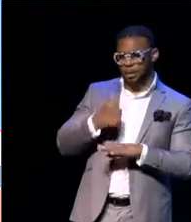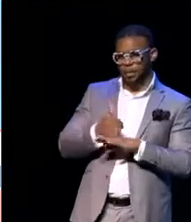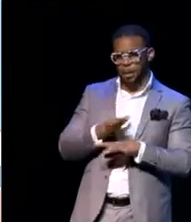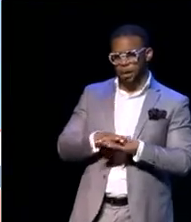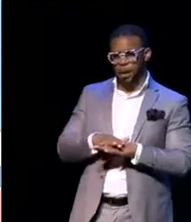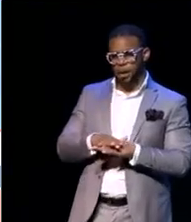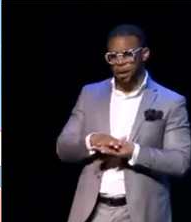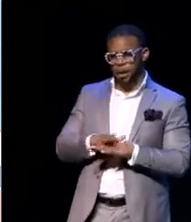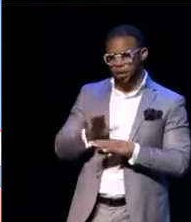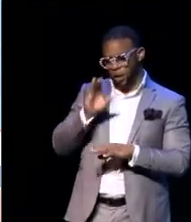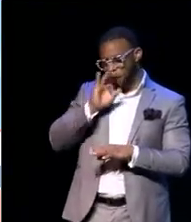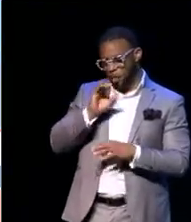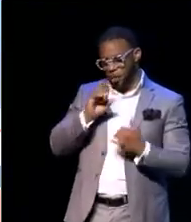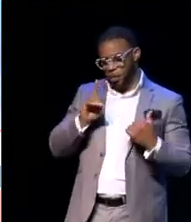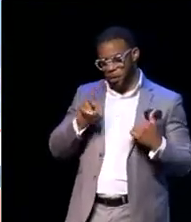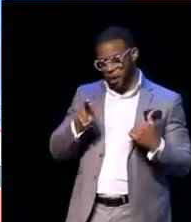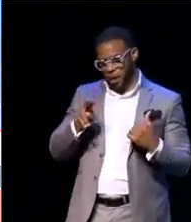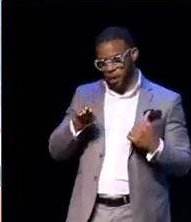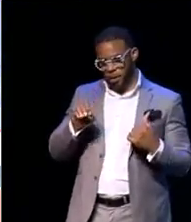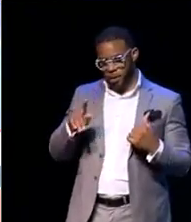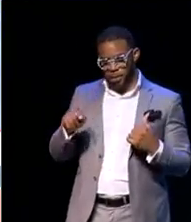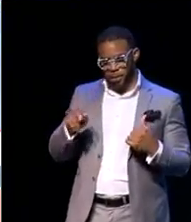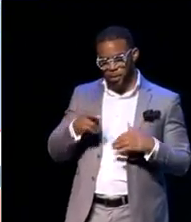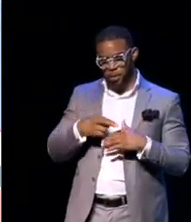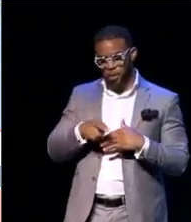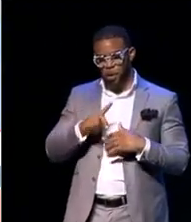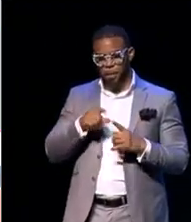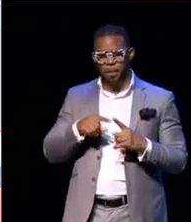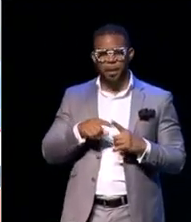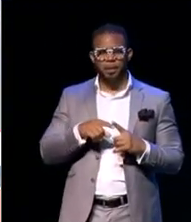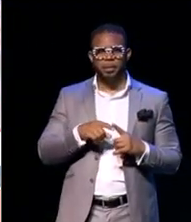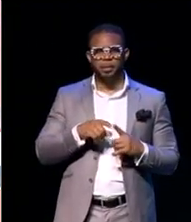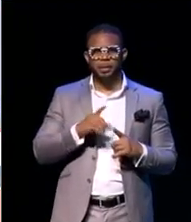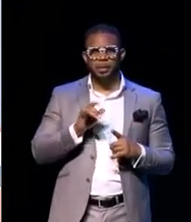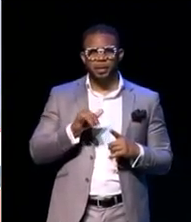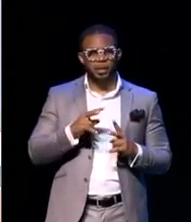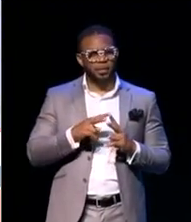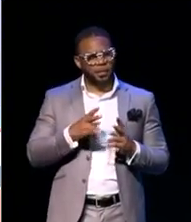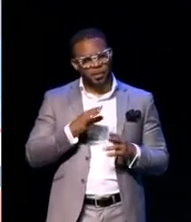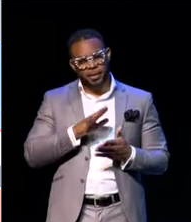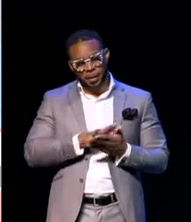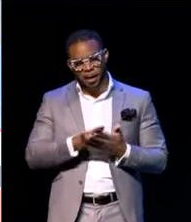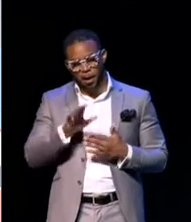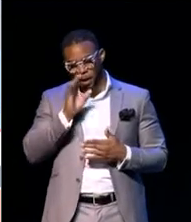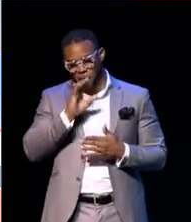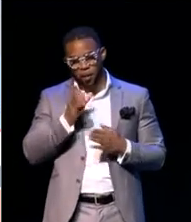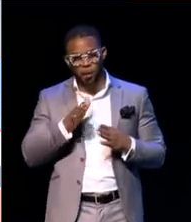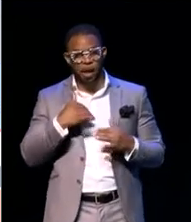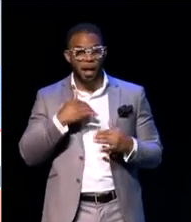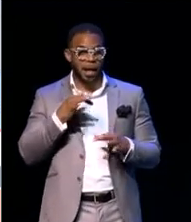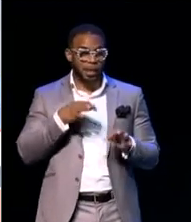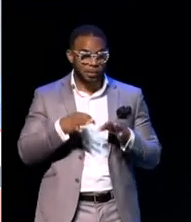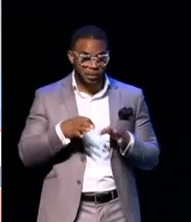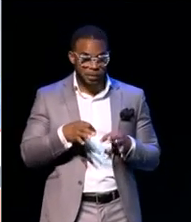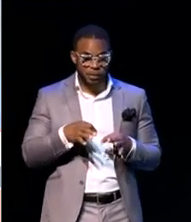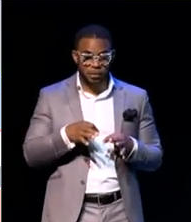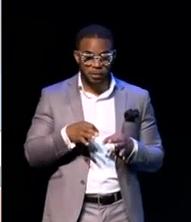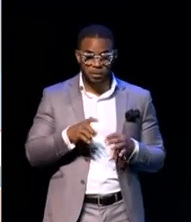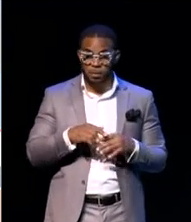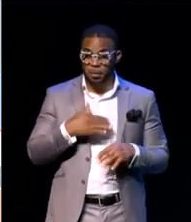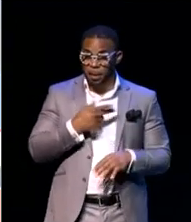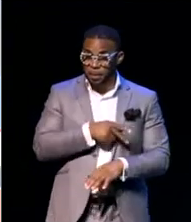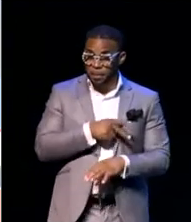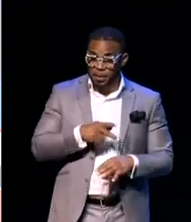on the cartoon that Dr. Nesbitt referenced, that's a very nice cartoon. So the way that I explain it to